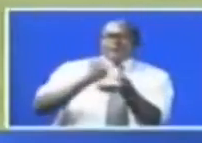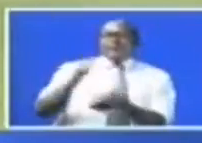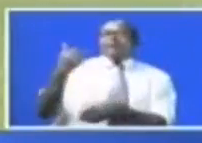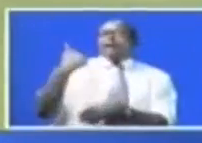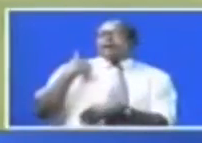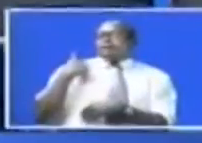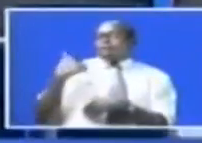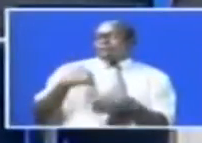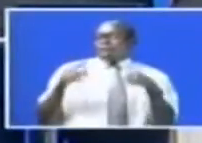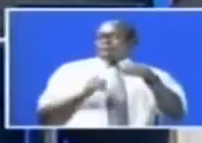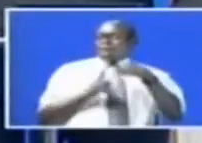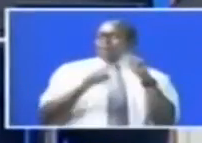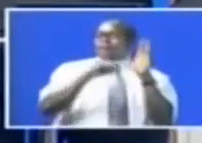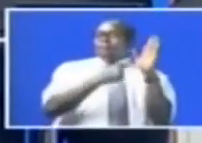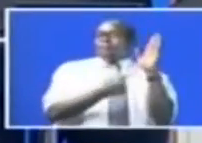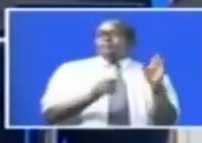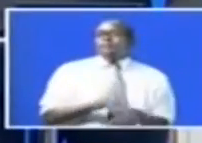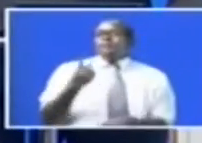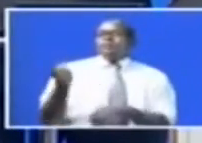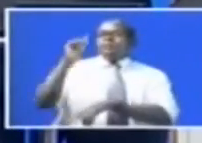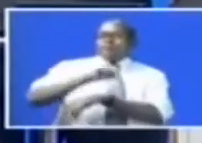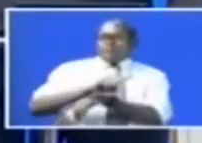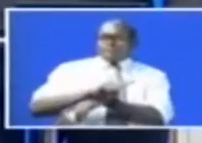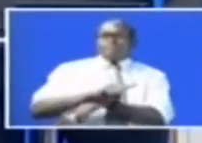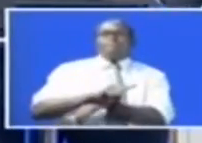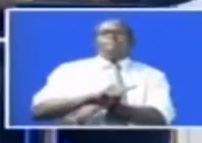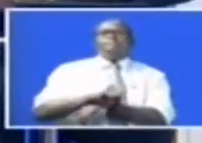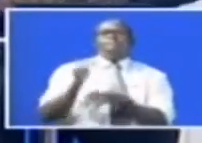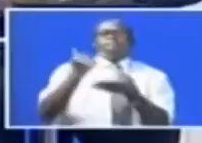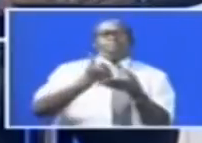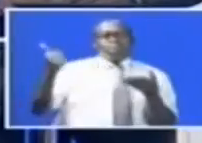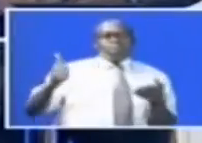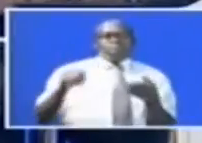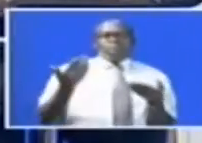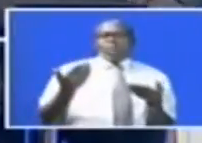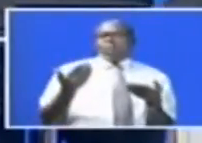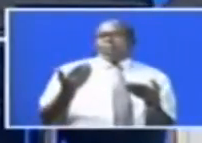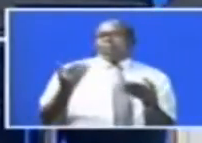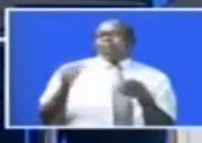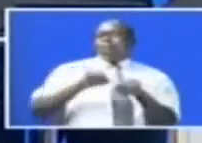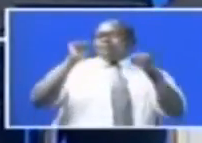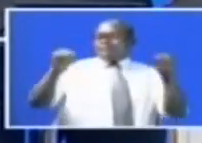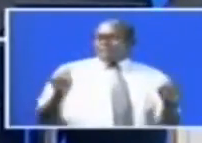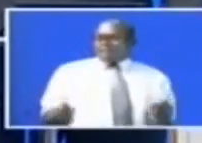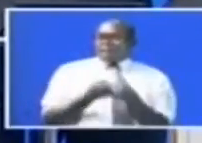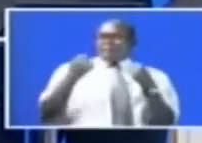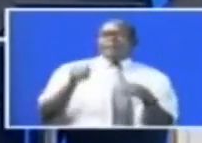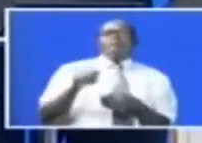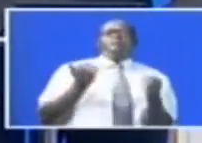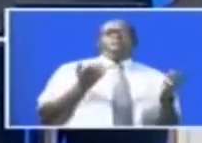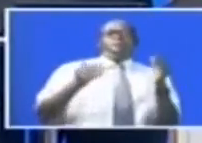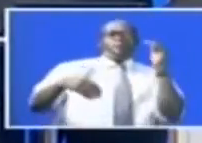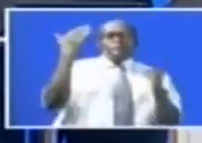second placed Ghana. Now, the two-day FIFA domestic transfer matching system workshop held at Strathmore Business